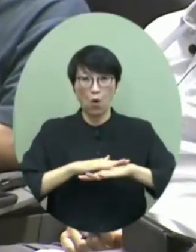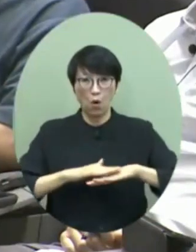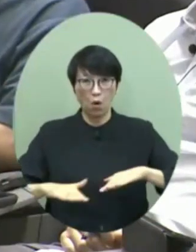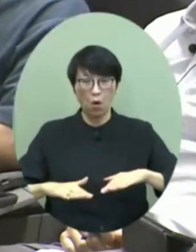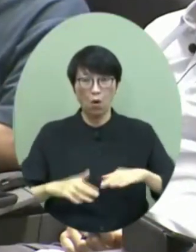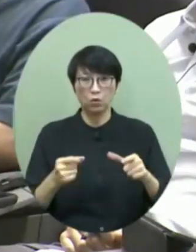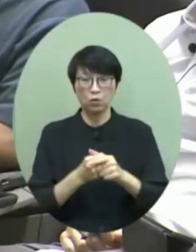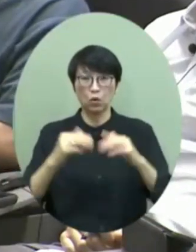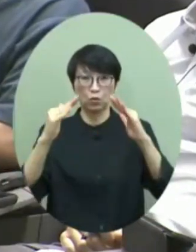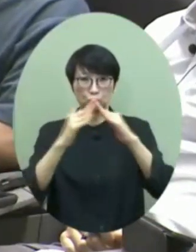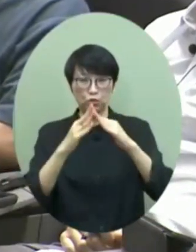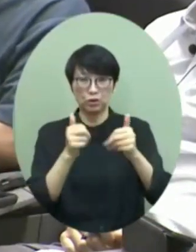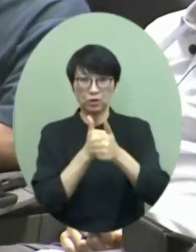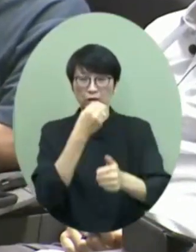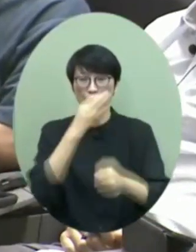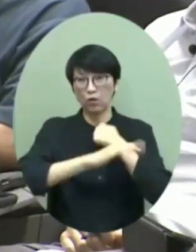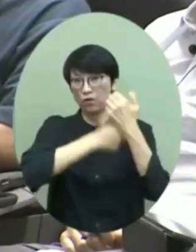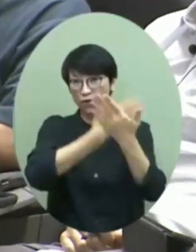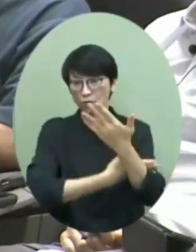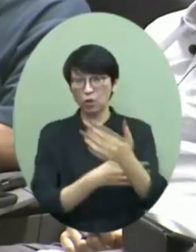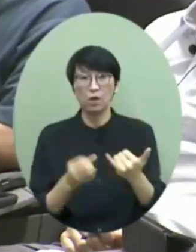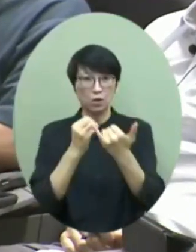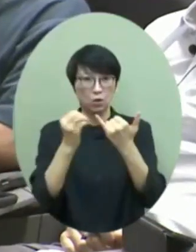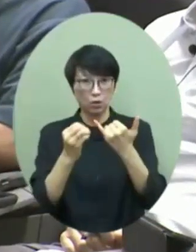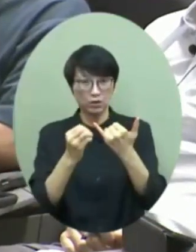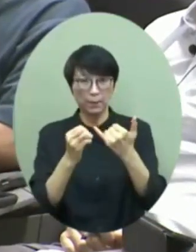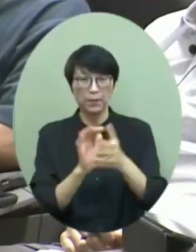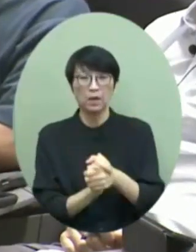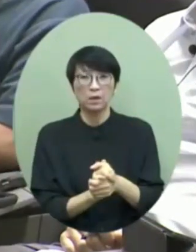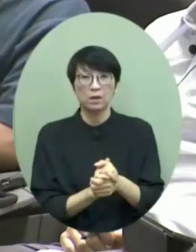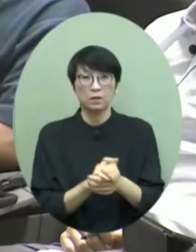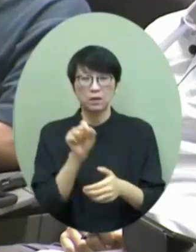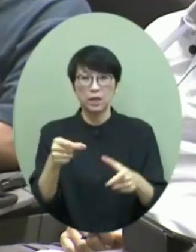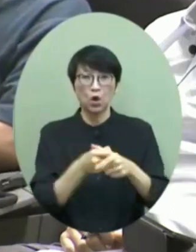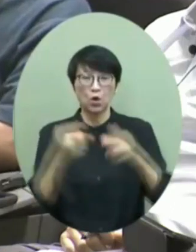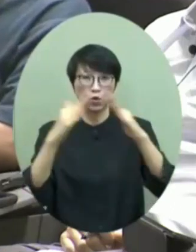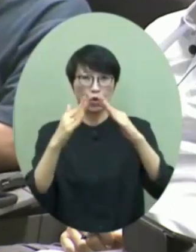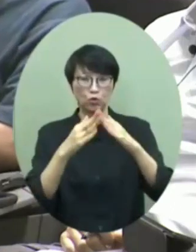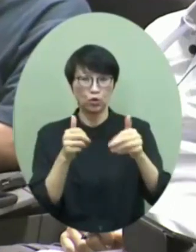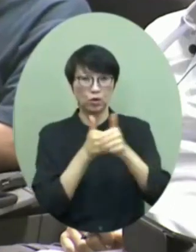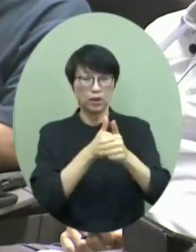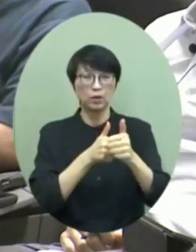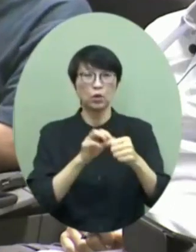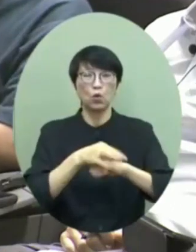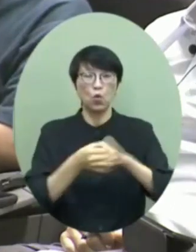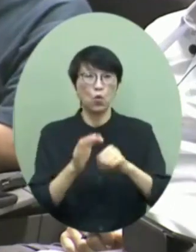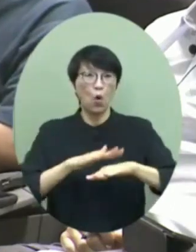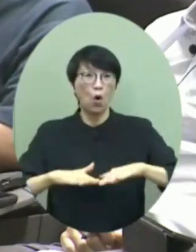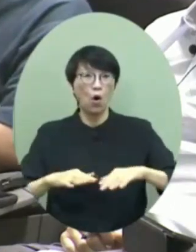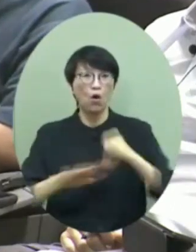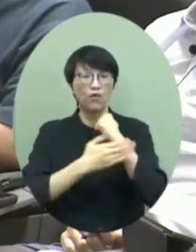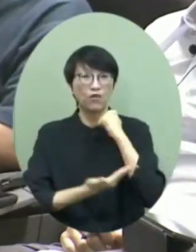says that personnel of the officers of SNS have to be law-abiding. And Article